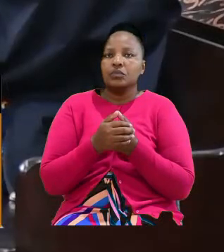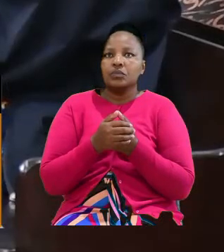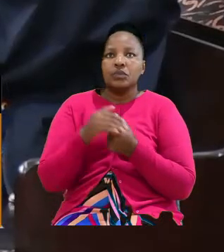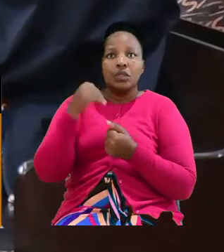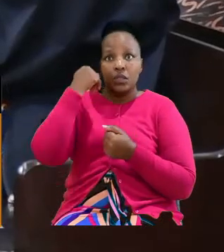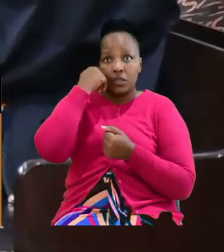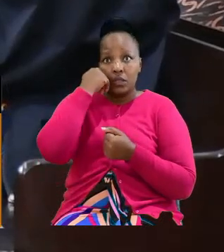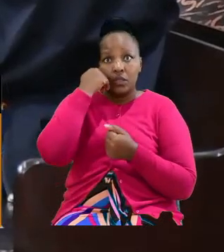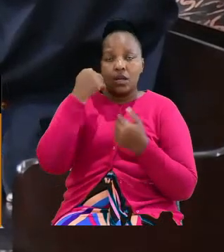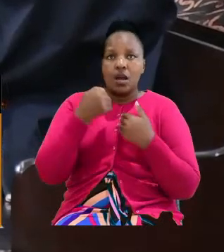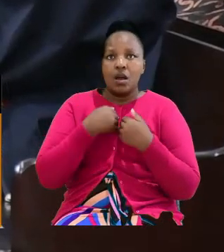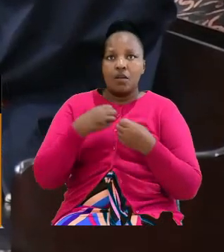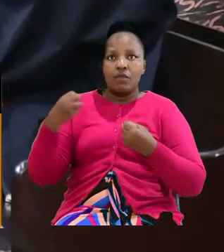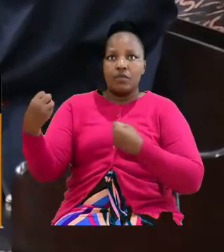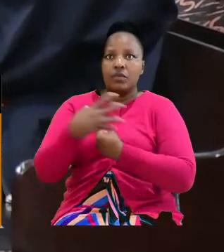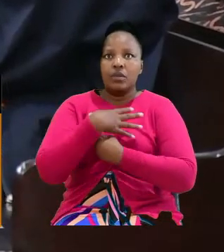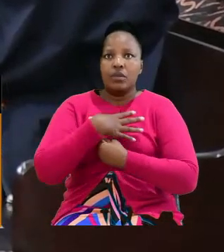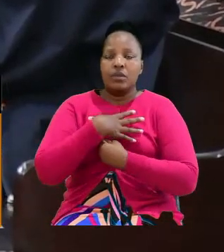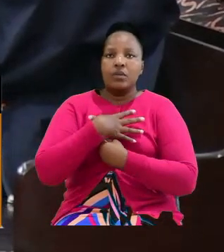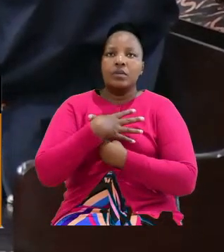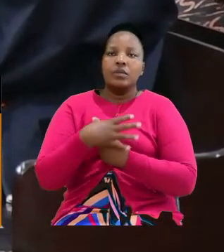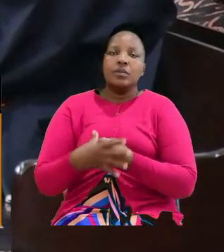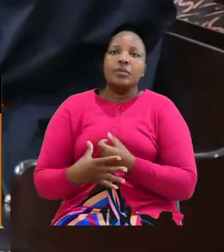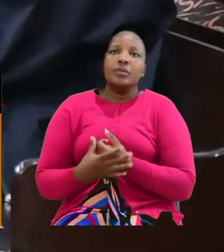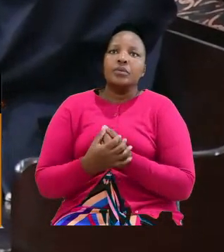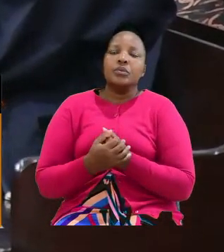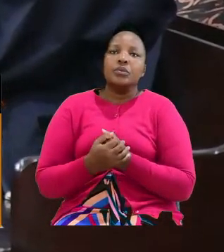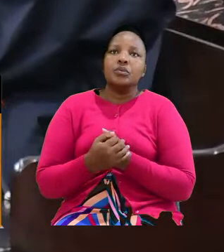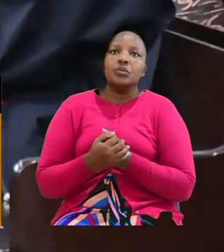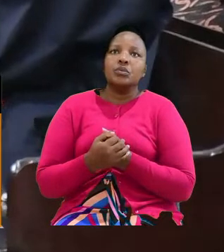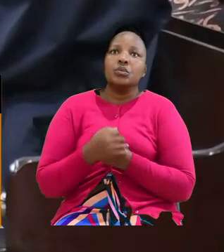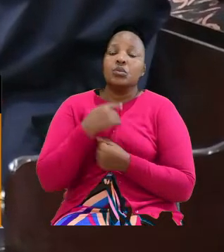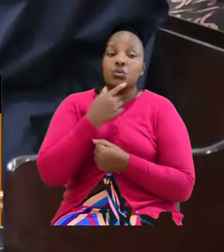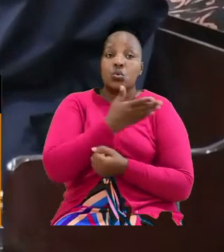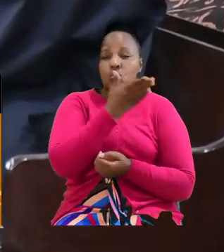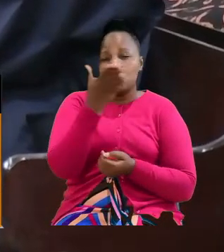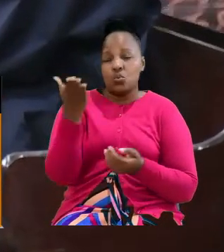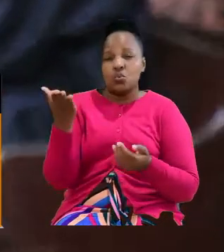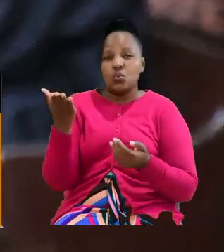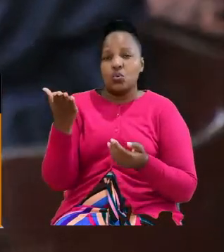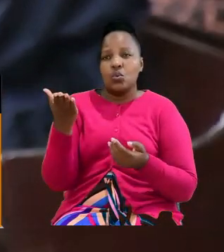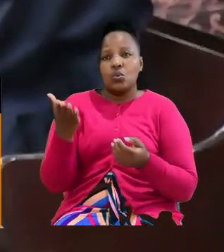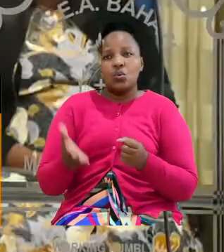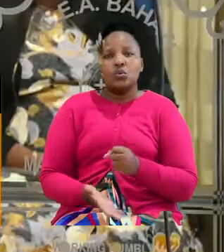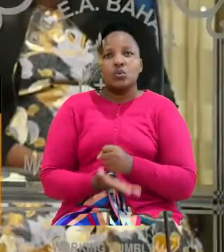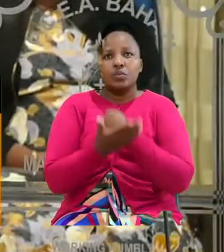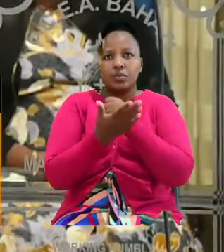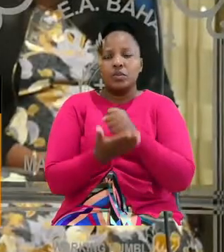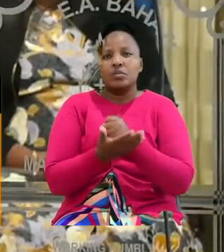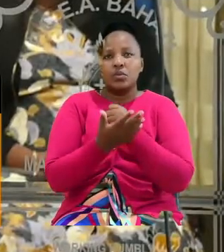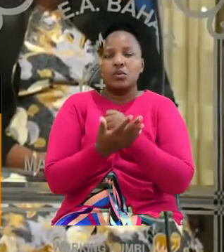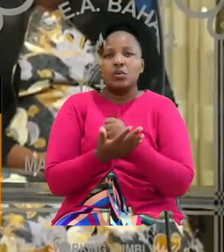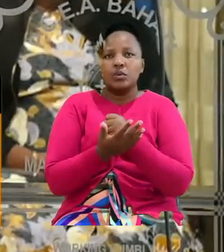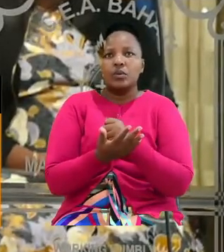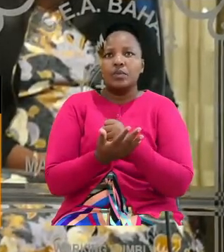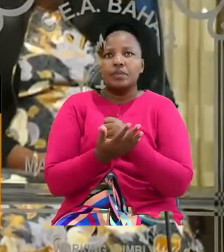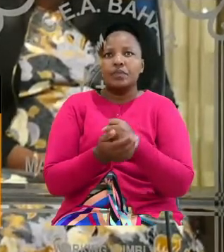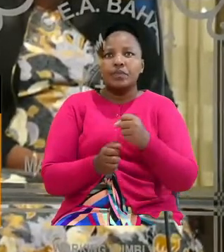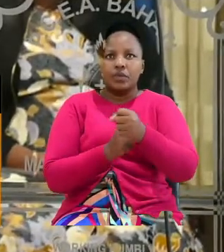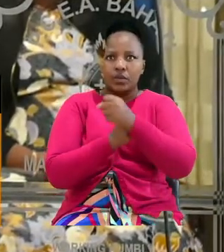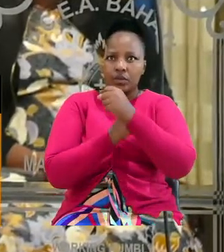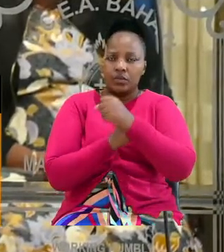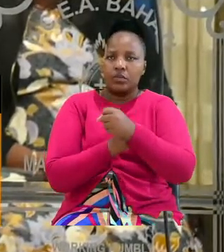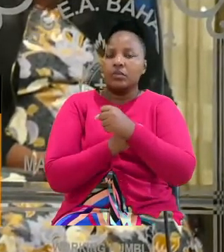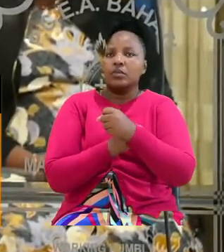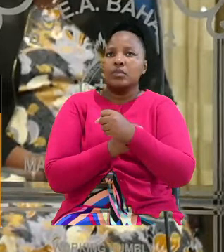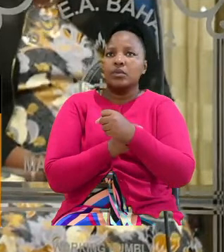diagnosed with cancer. And she is appealing to us that we may start with her.